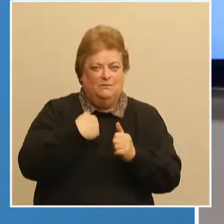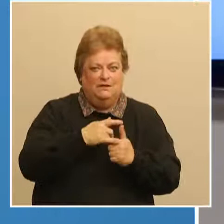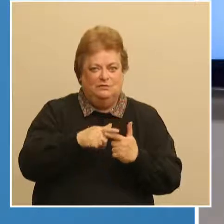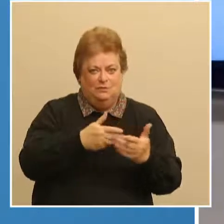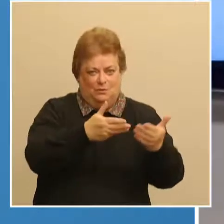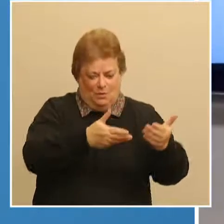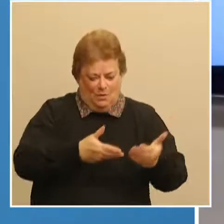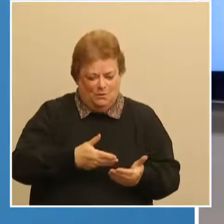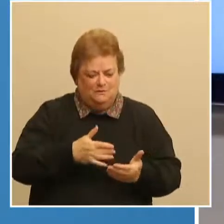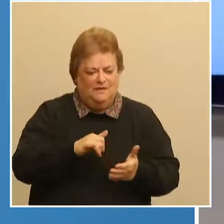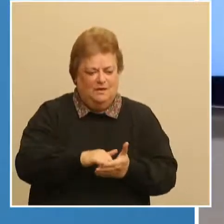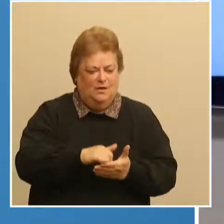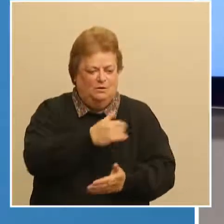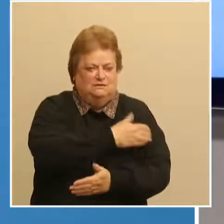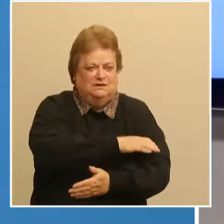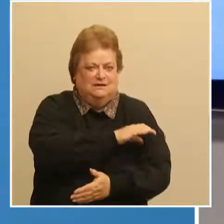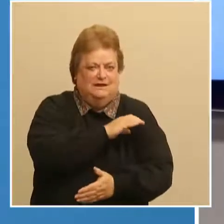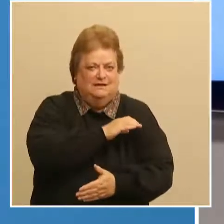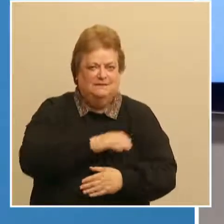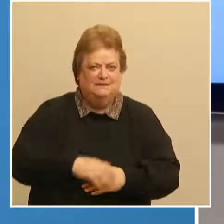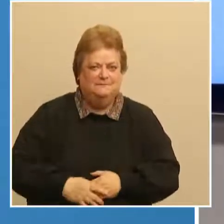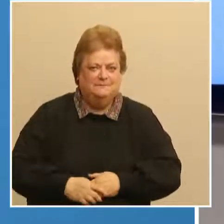this clinic.